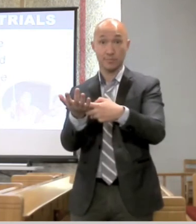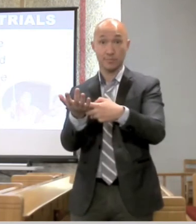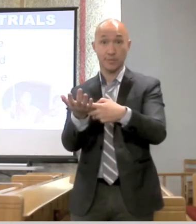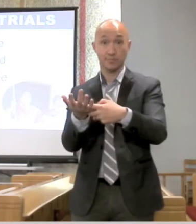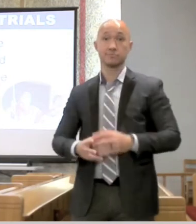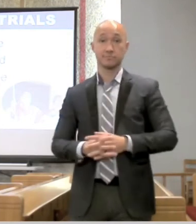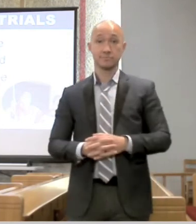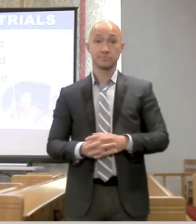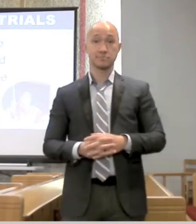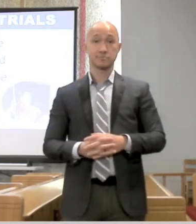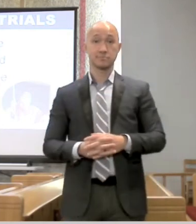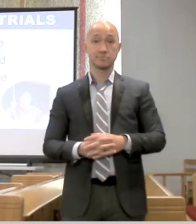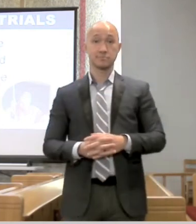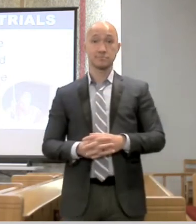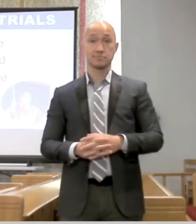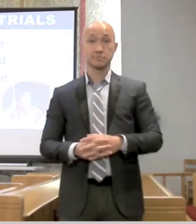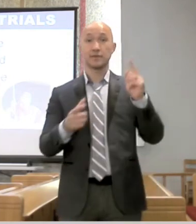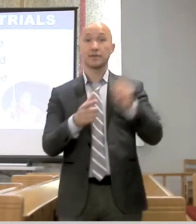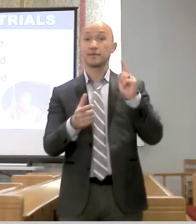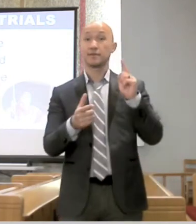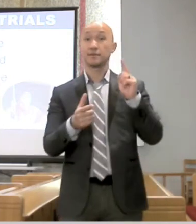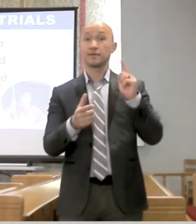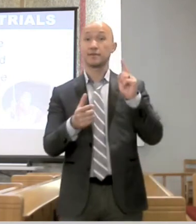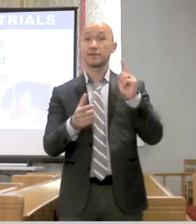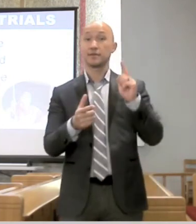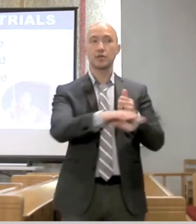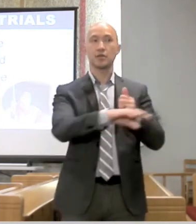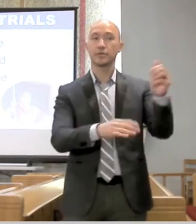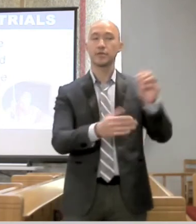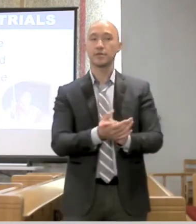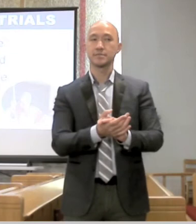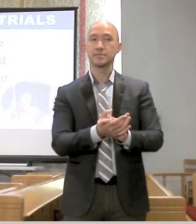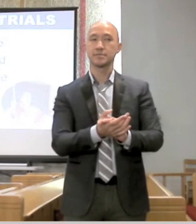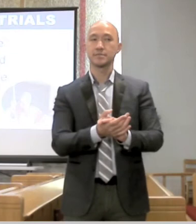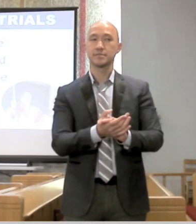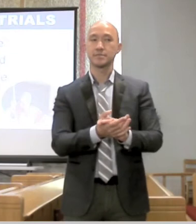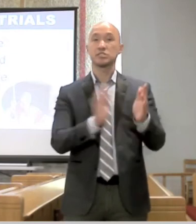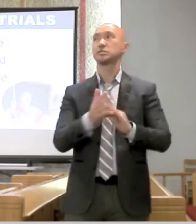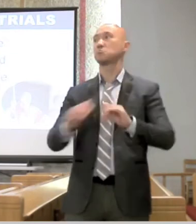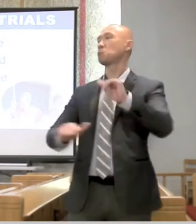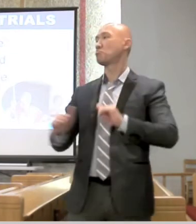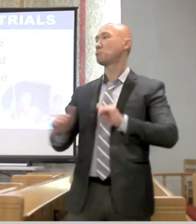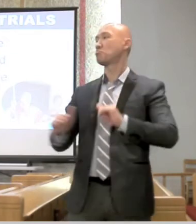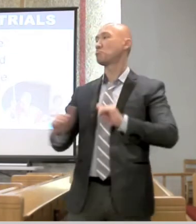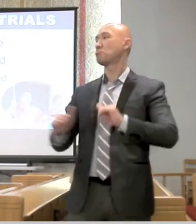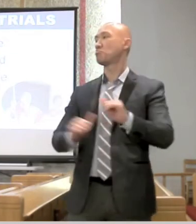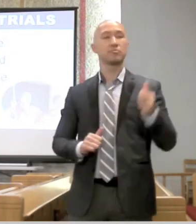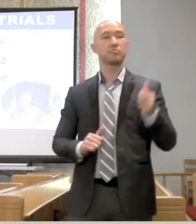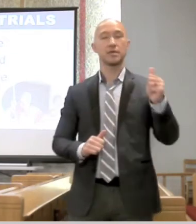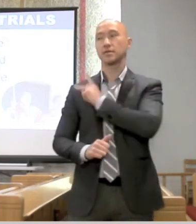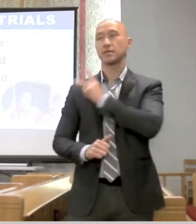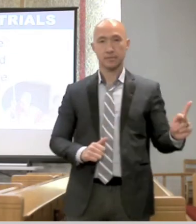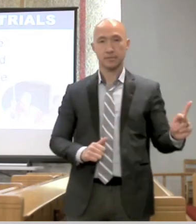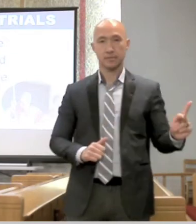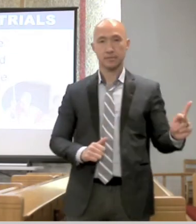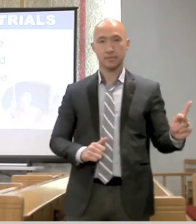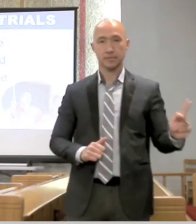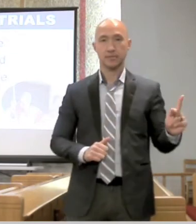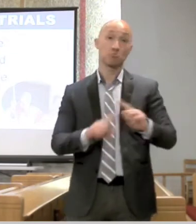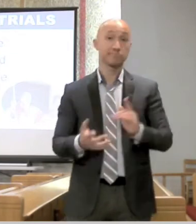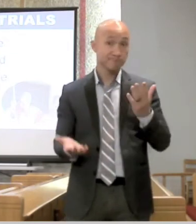claim, is he claims to be the king. That was probably the only real accusation. And of course, in